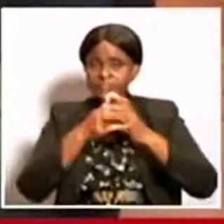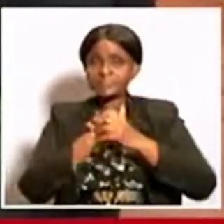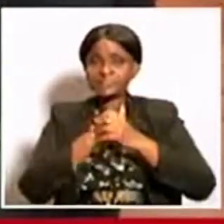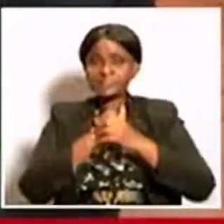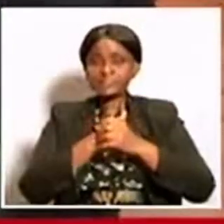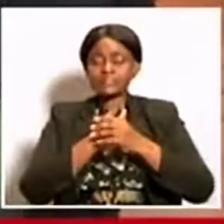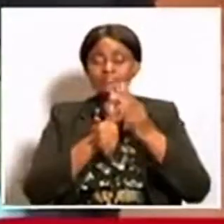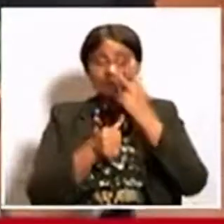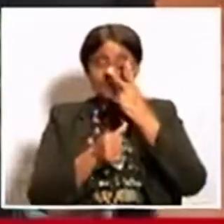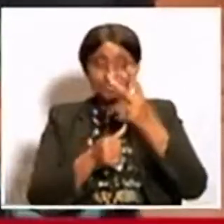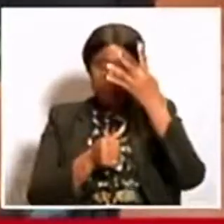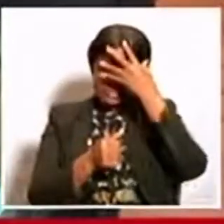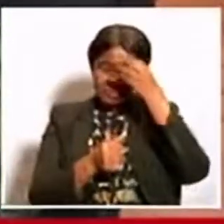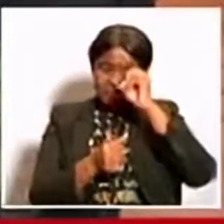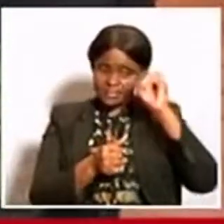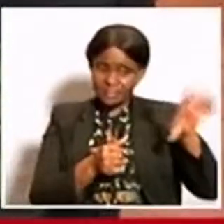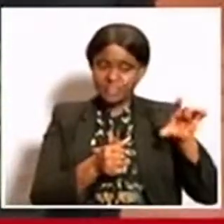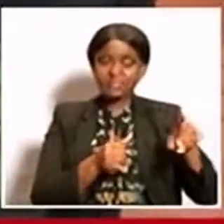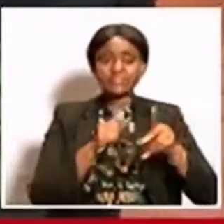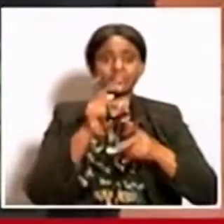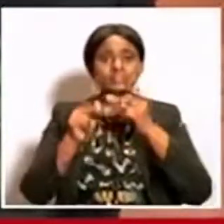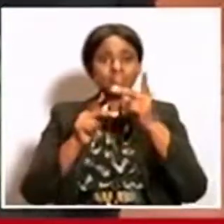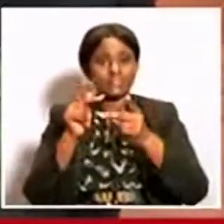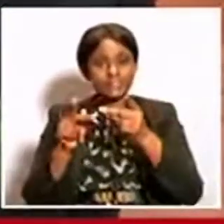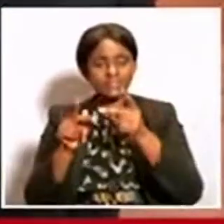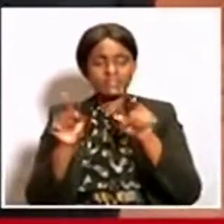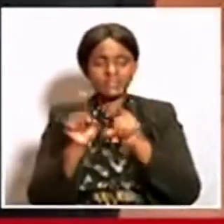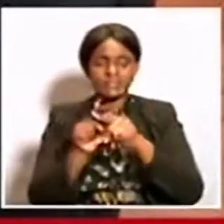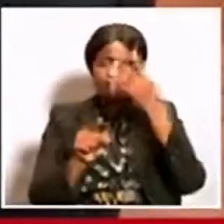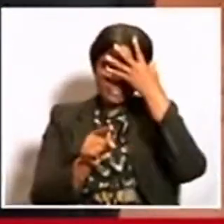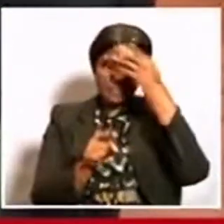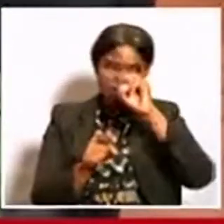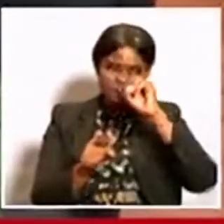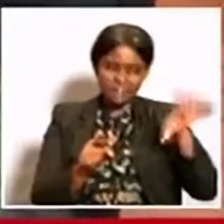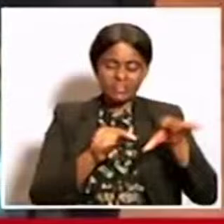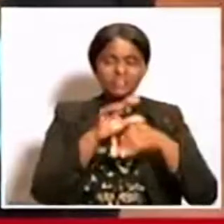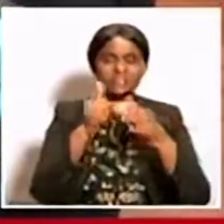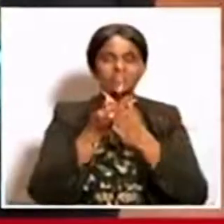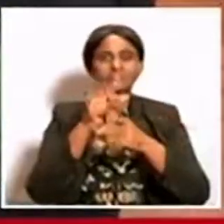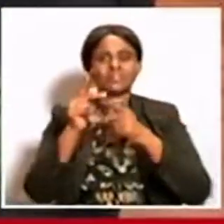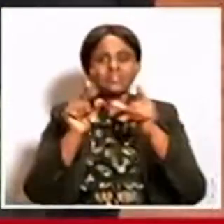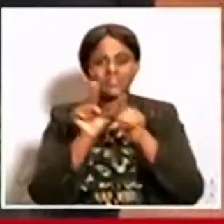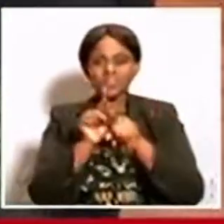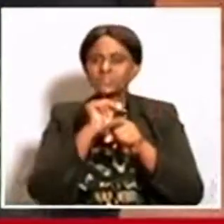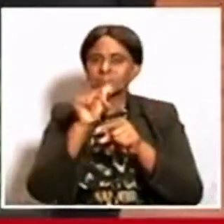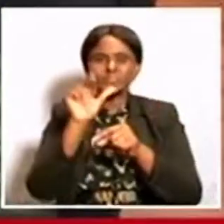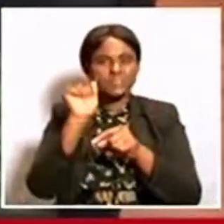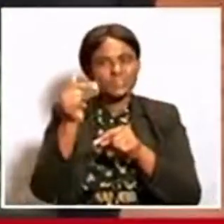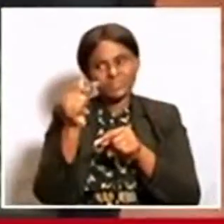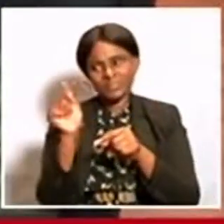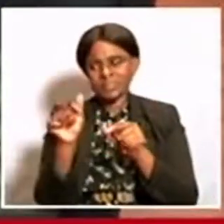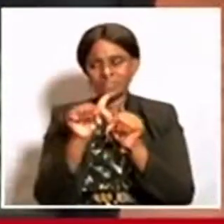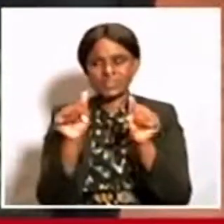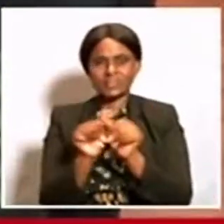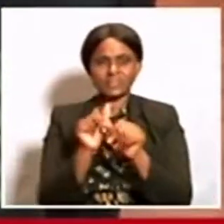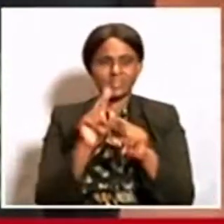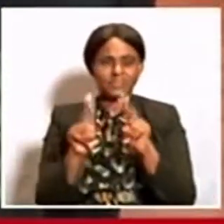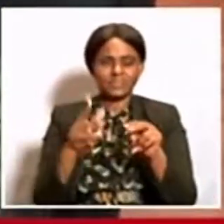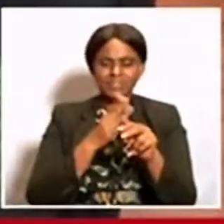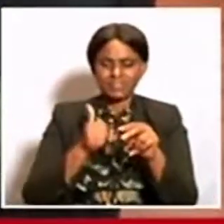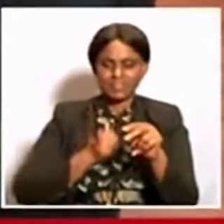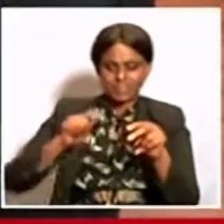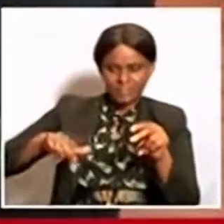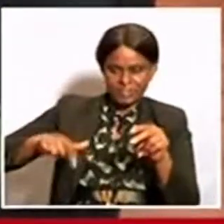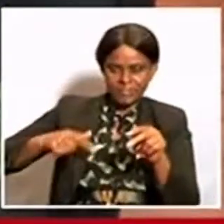They overlook the procurement processes. They overlook all the processes, not even Attorney General, Chair. Chair, I came late.